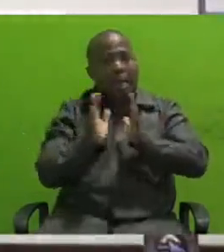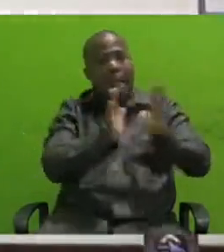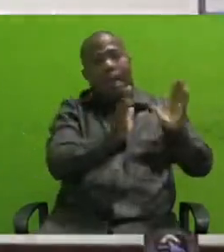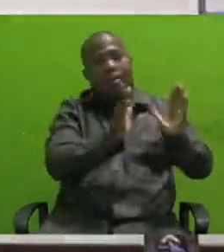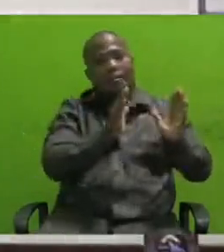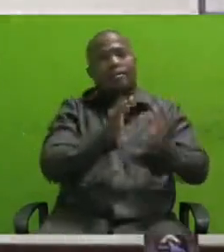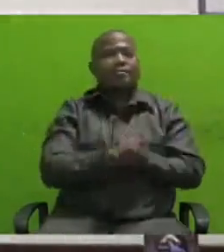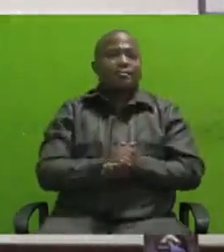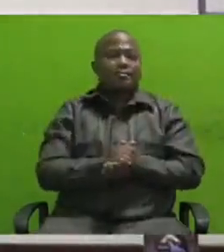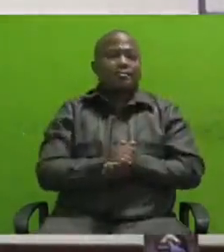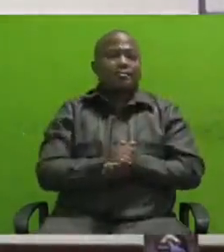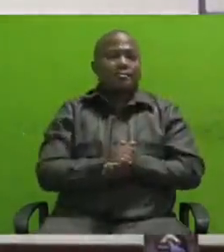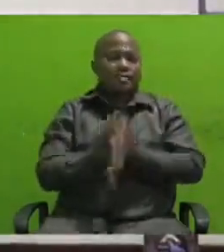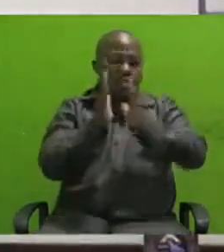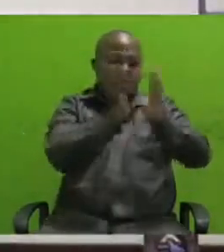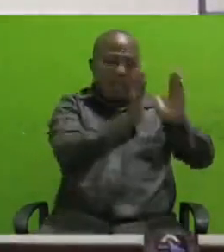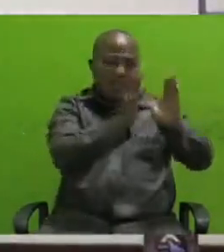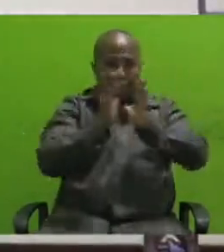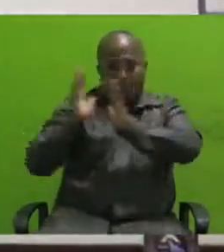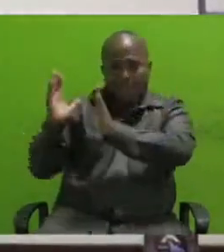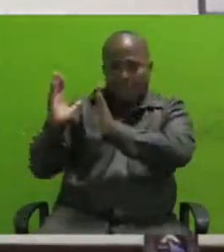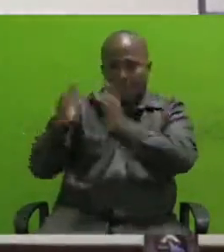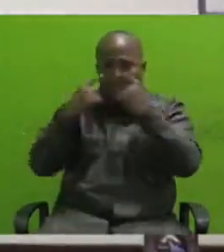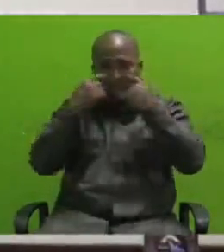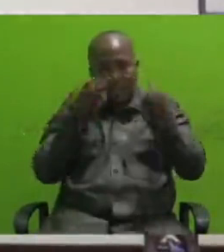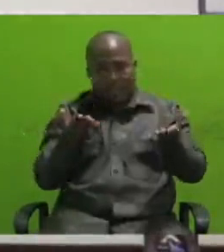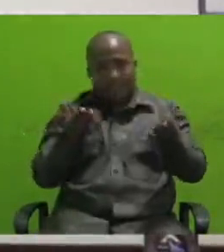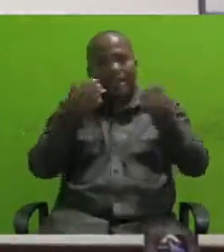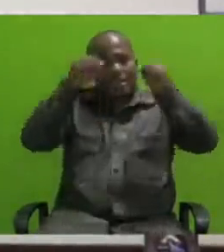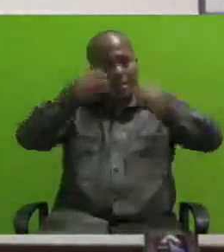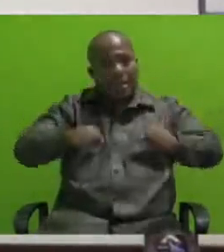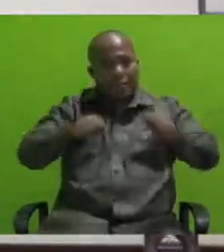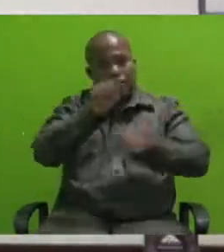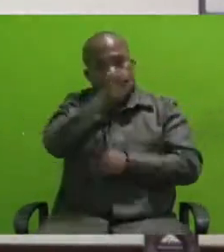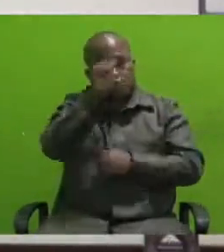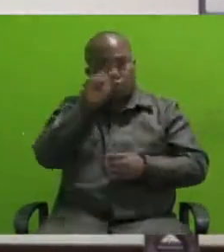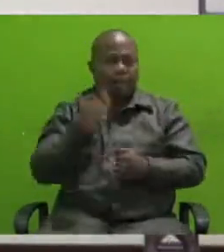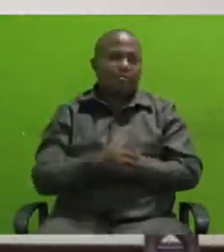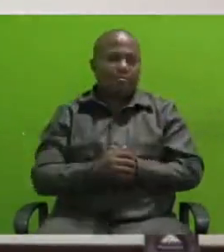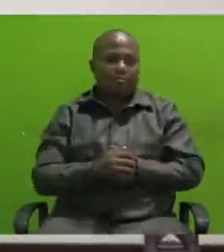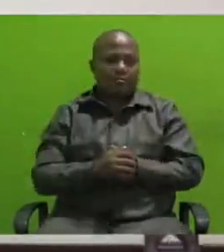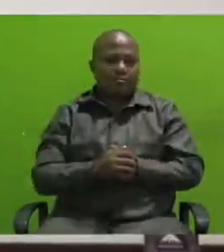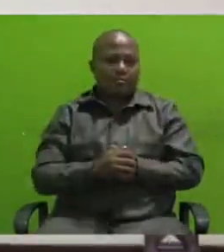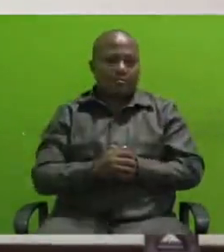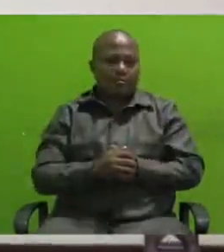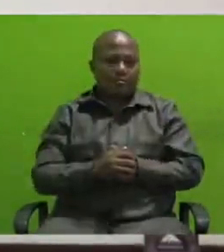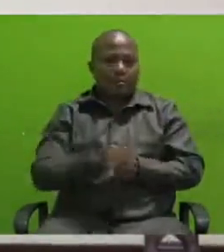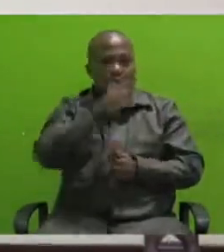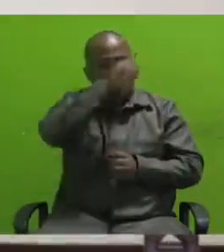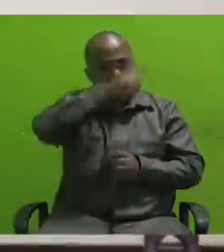Okay, now we have here, so we have to square, we have to produce square roots. So